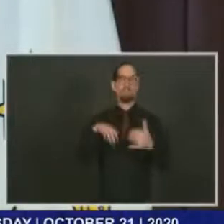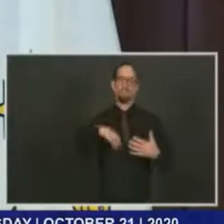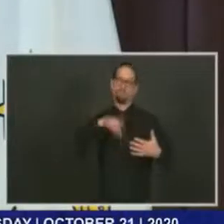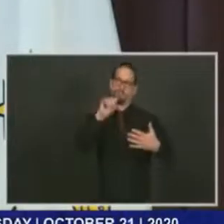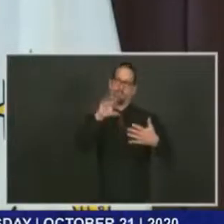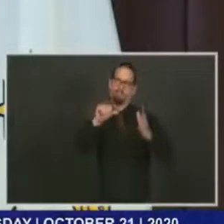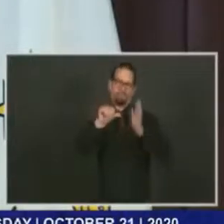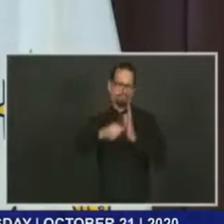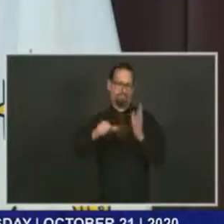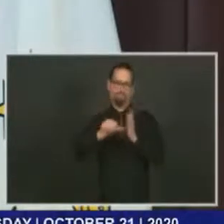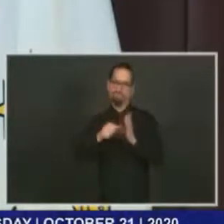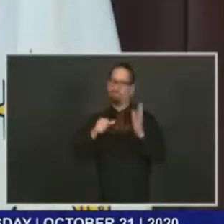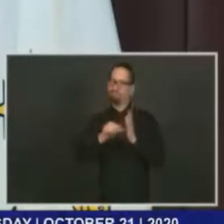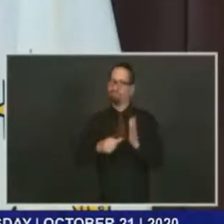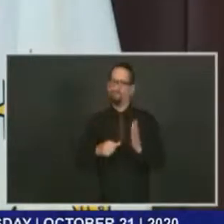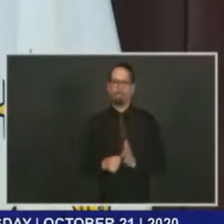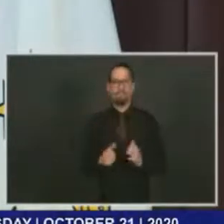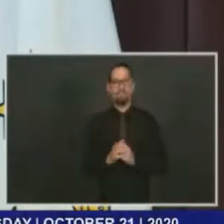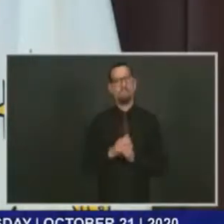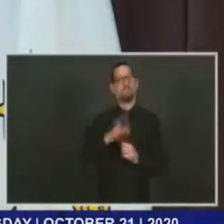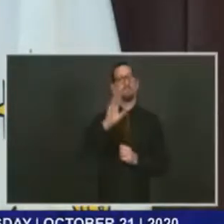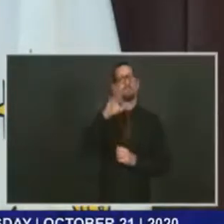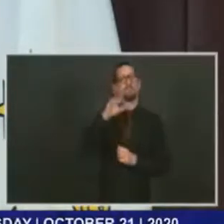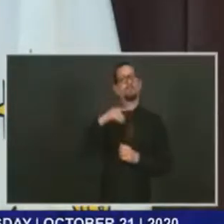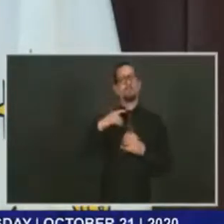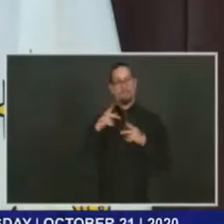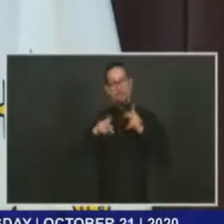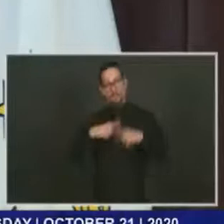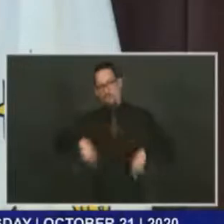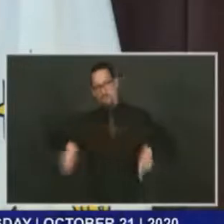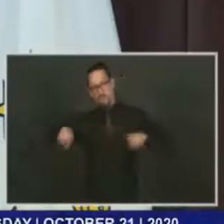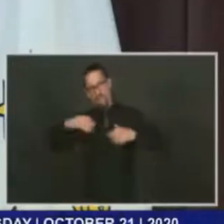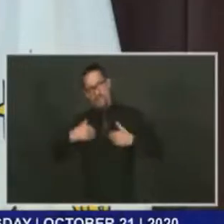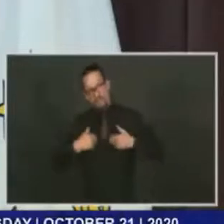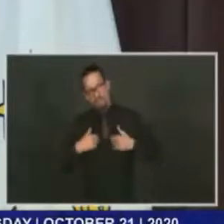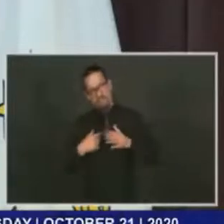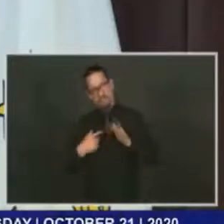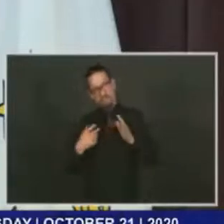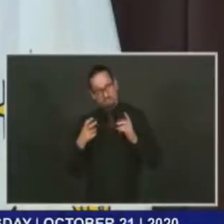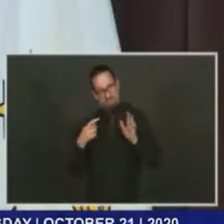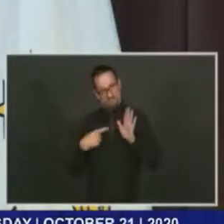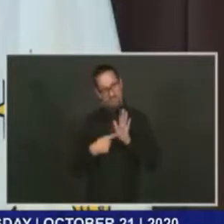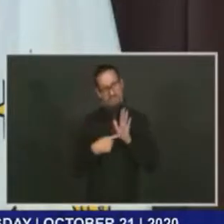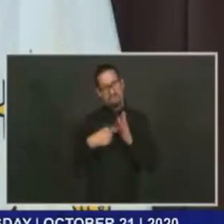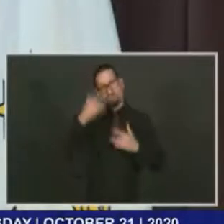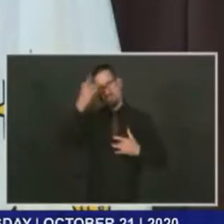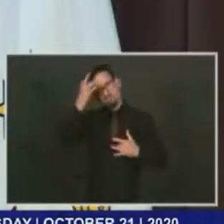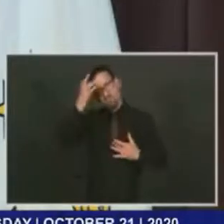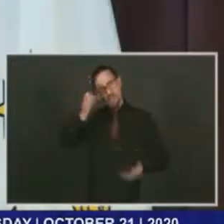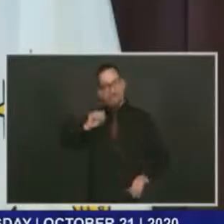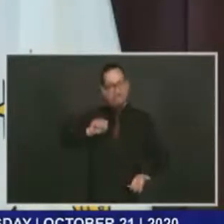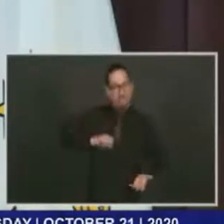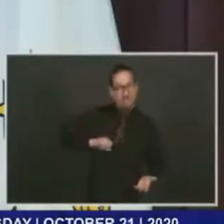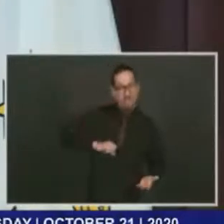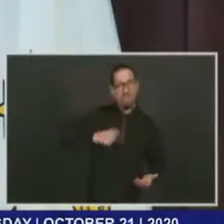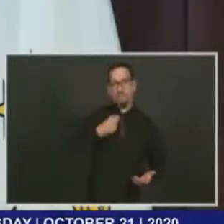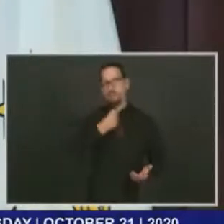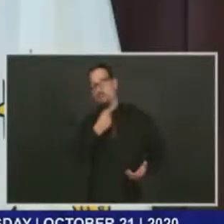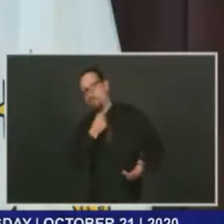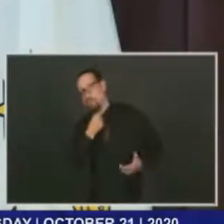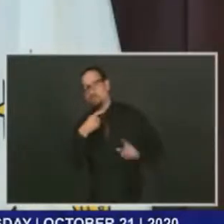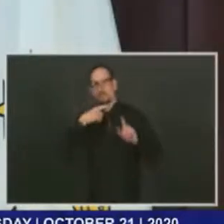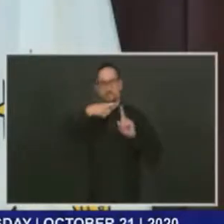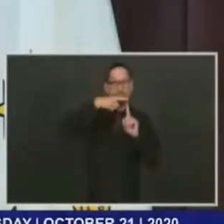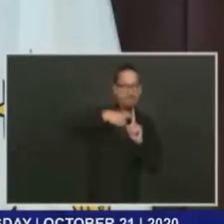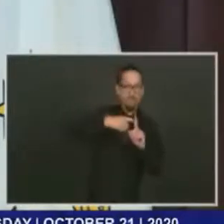has symptoms, everyone in that household should stay local in order to understand what